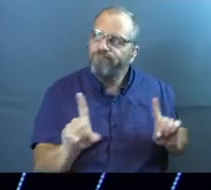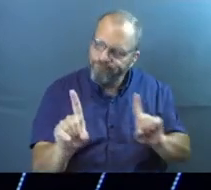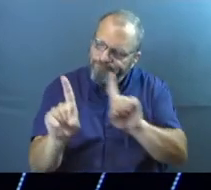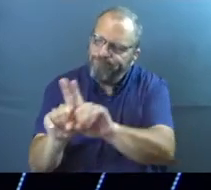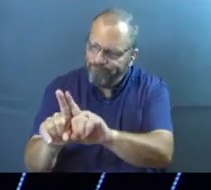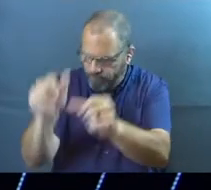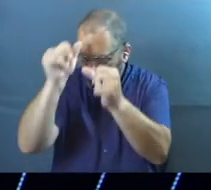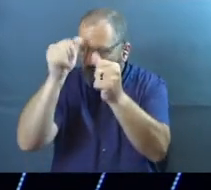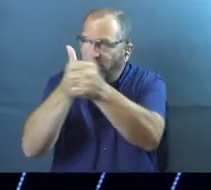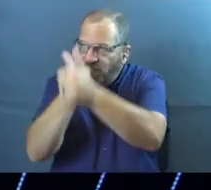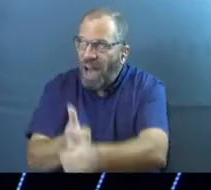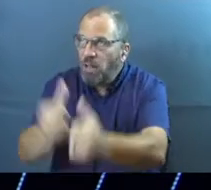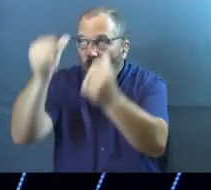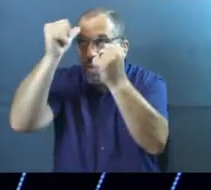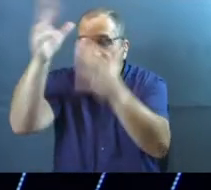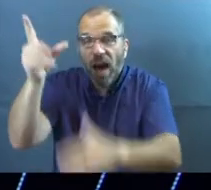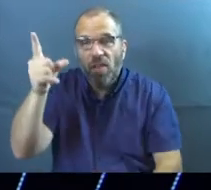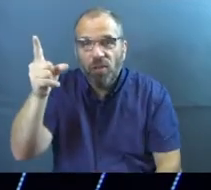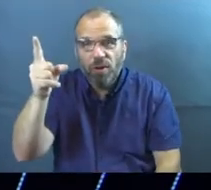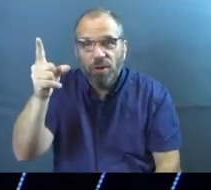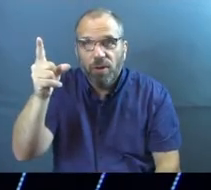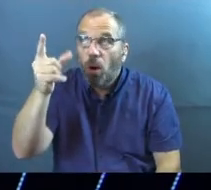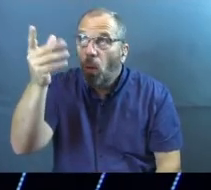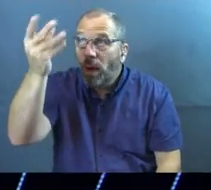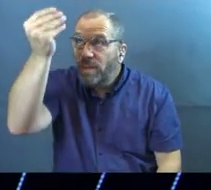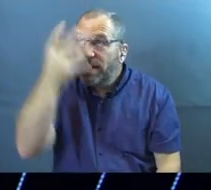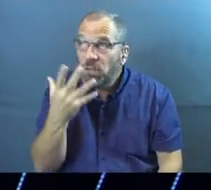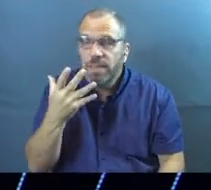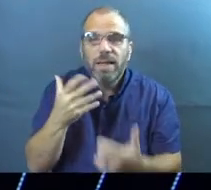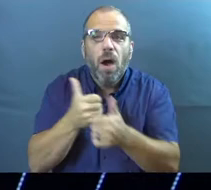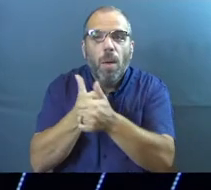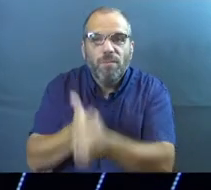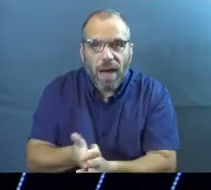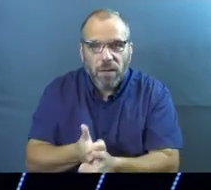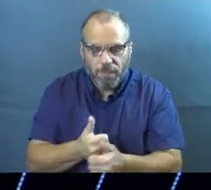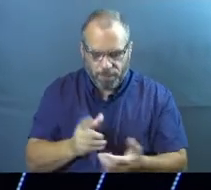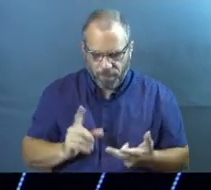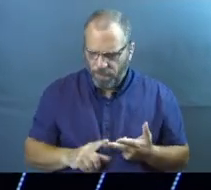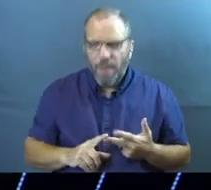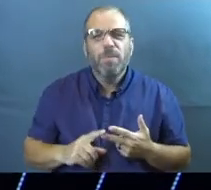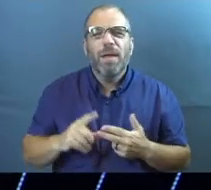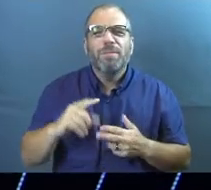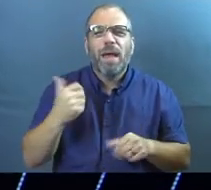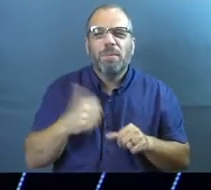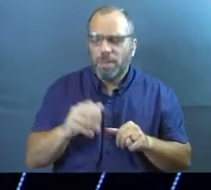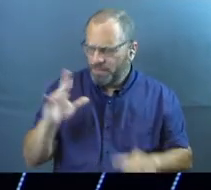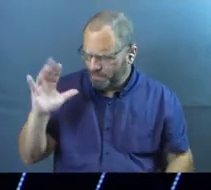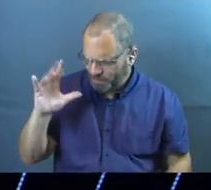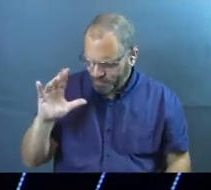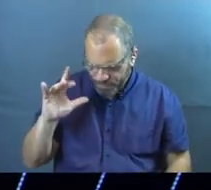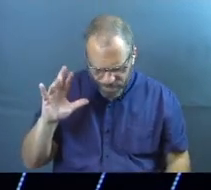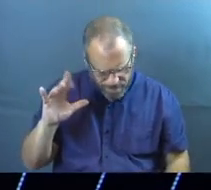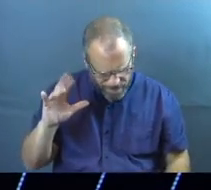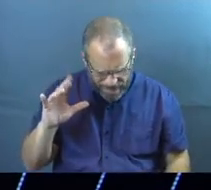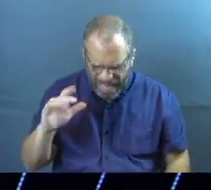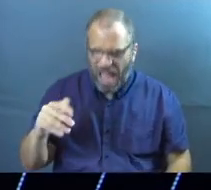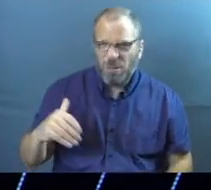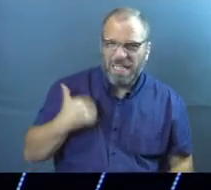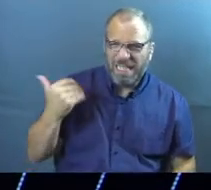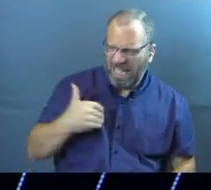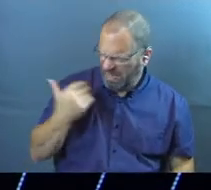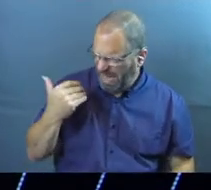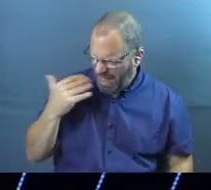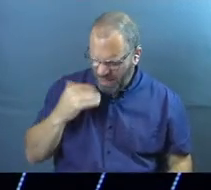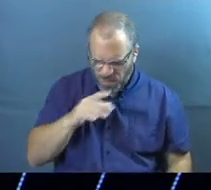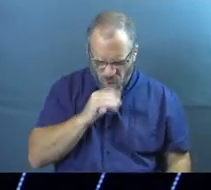got to follow what he tells me to do. There was a day I was real young. I was